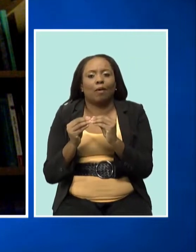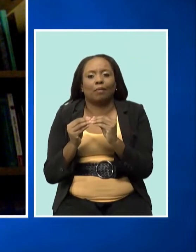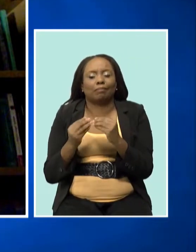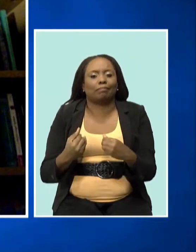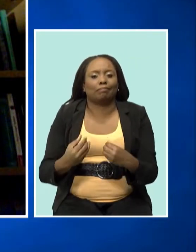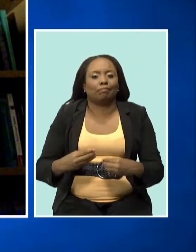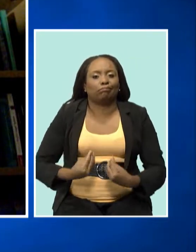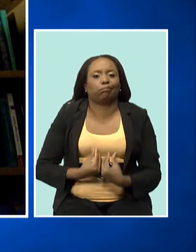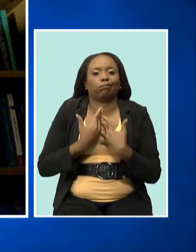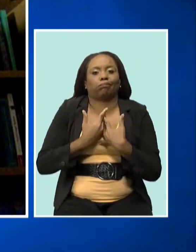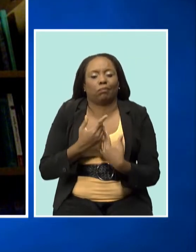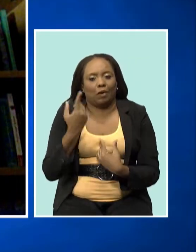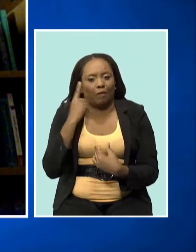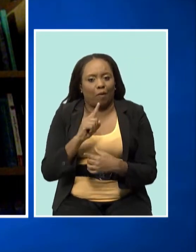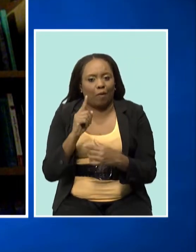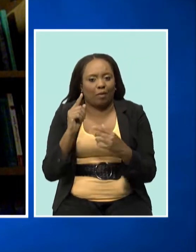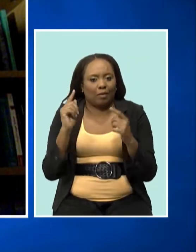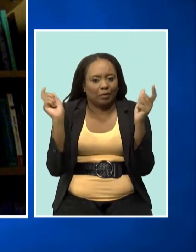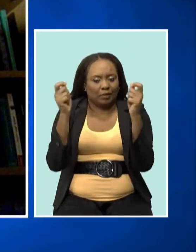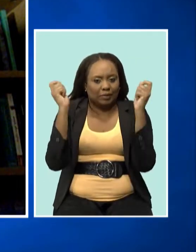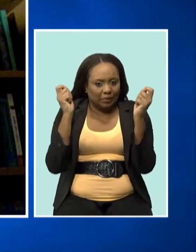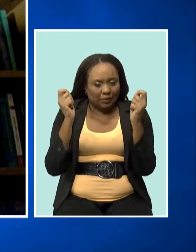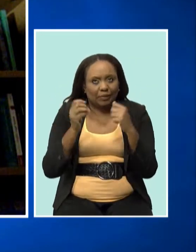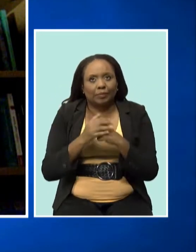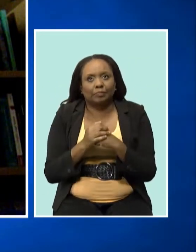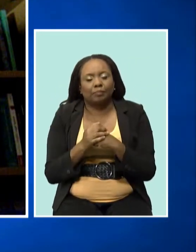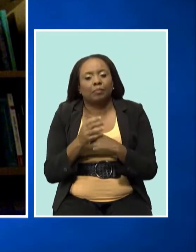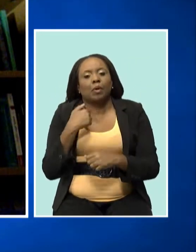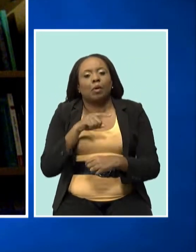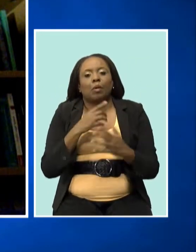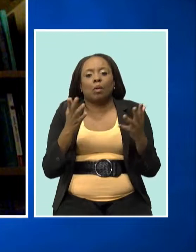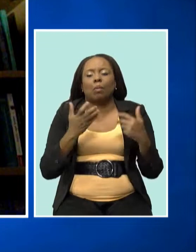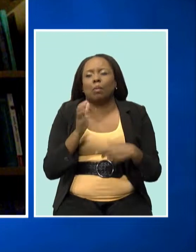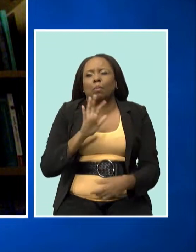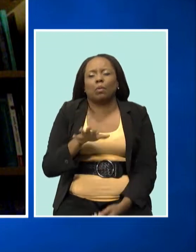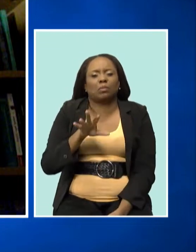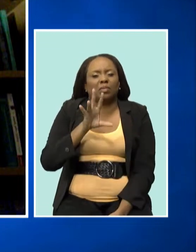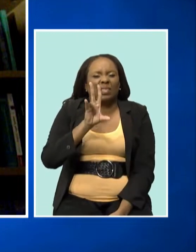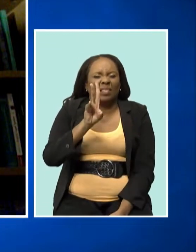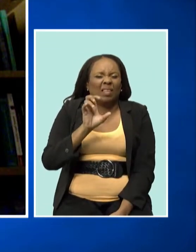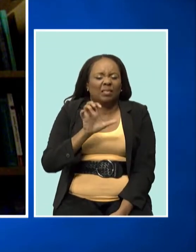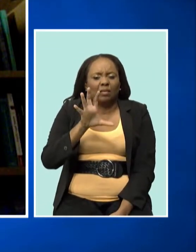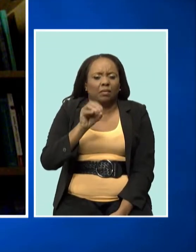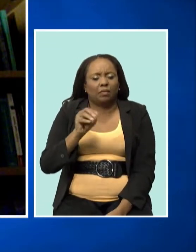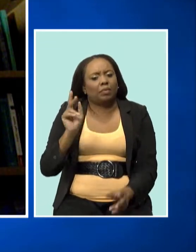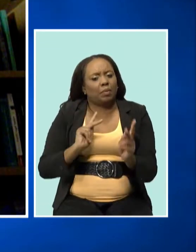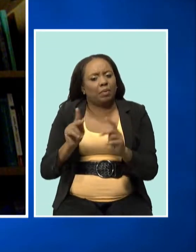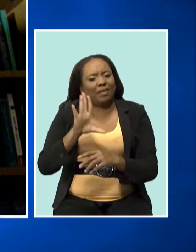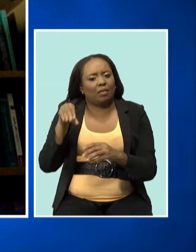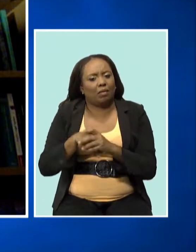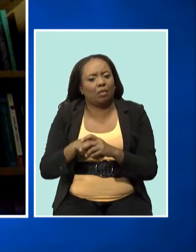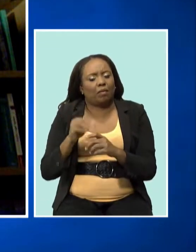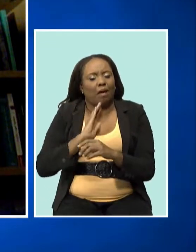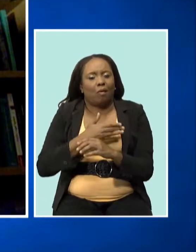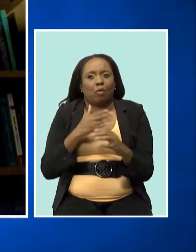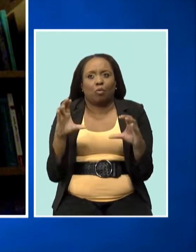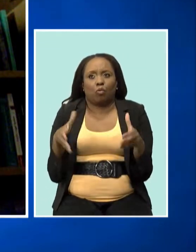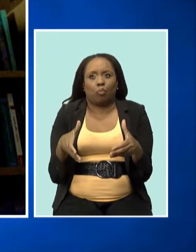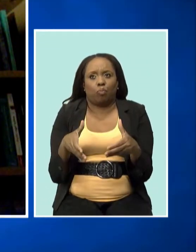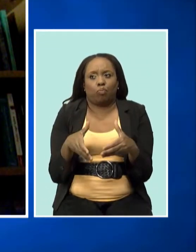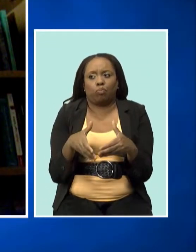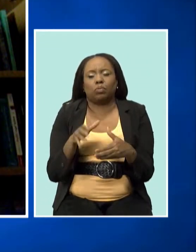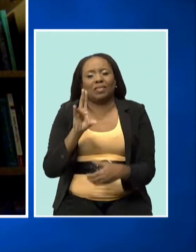also partnered with a lot of artists and creatives across Barbados in order to create a band full